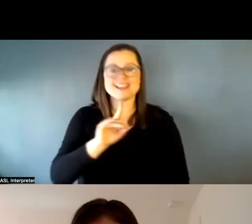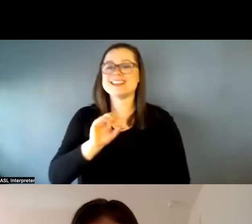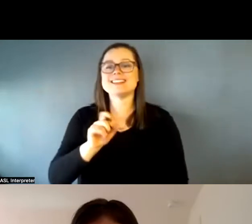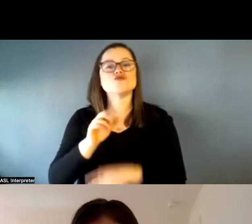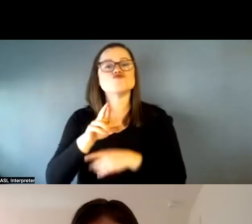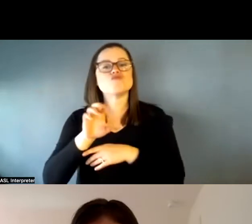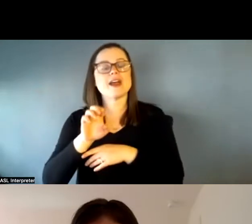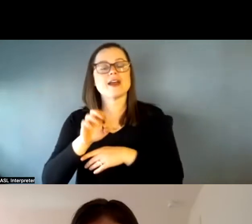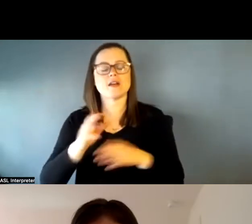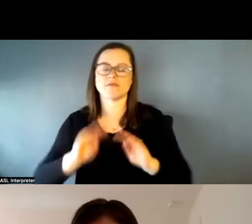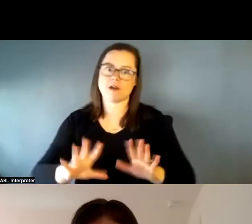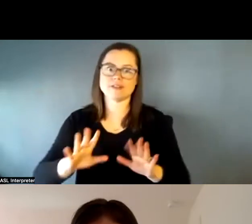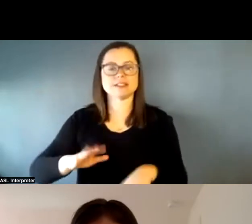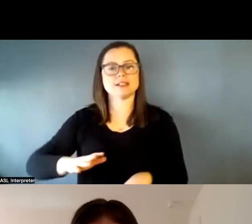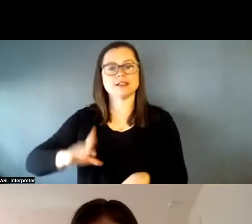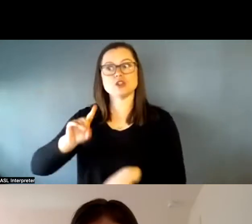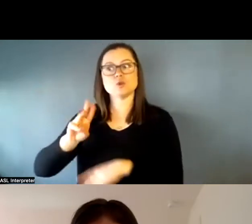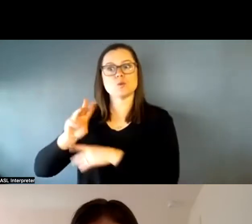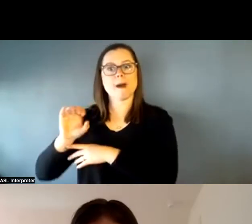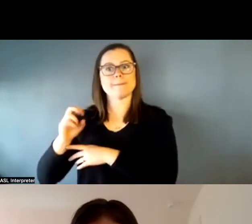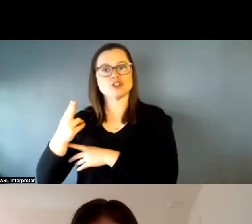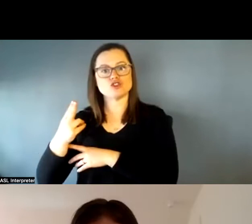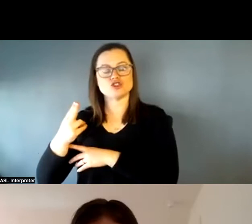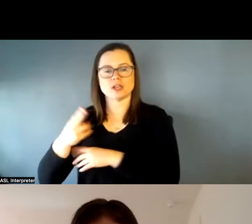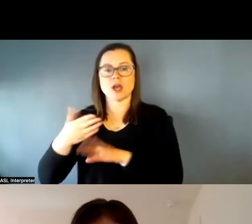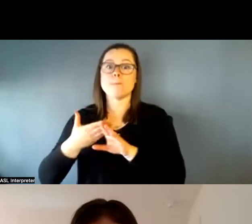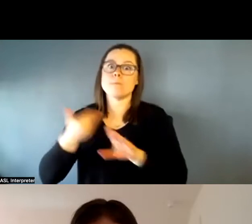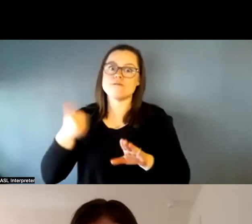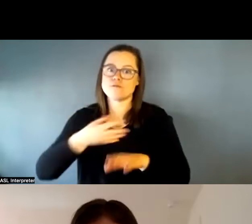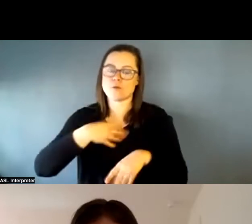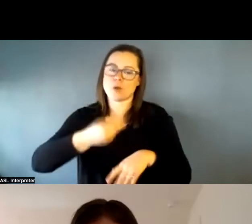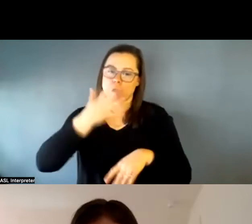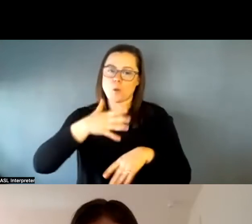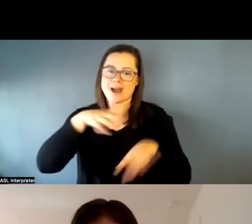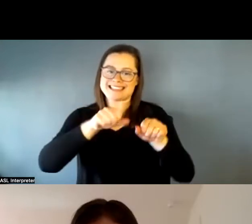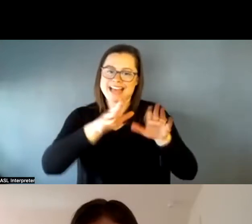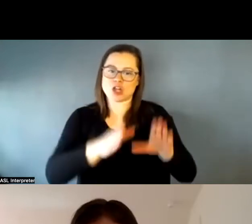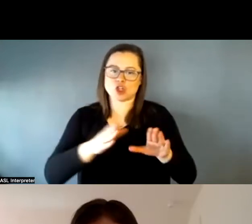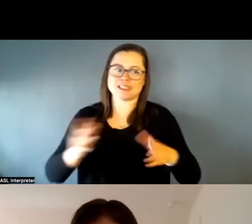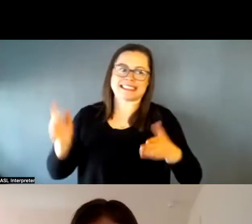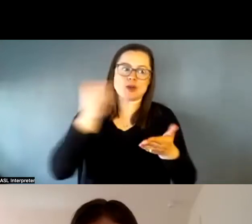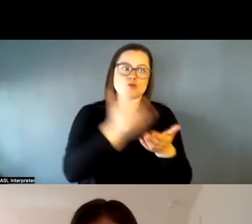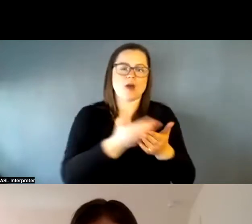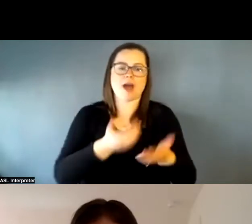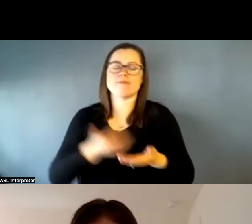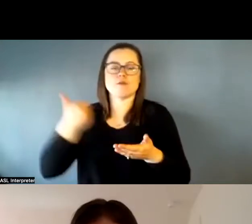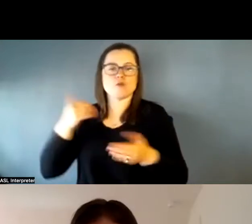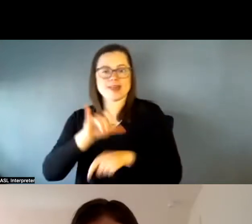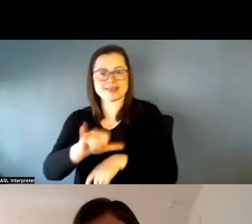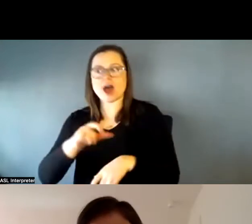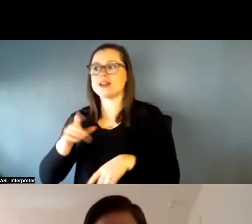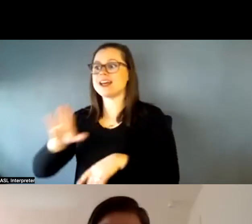arrived, had a very, very different relationship with other living creatures, including plants and, you know, the natural environment per